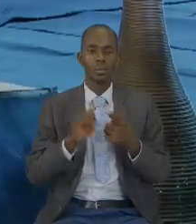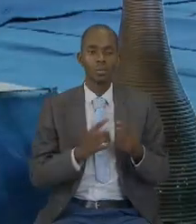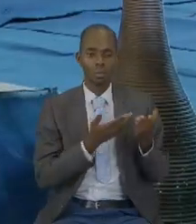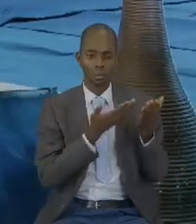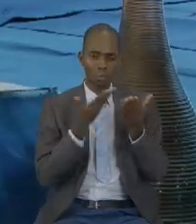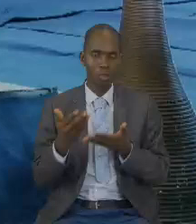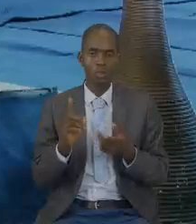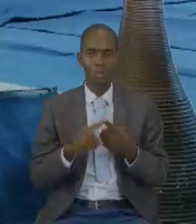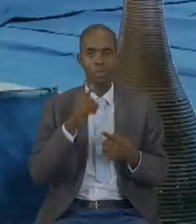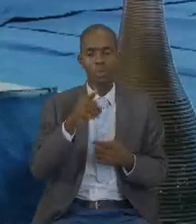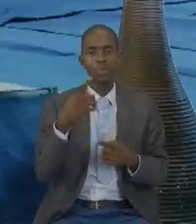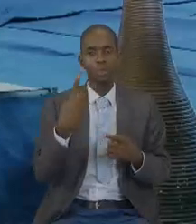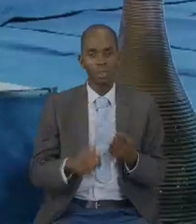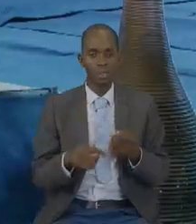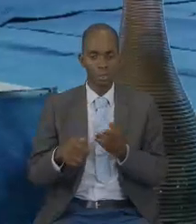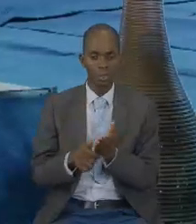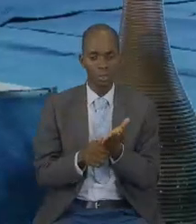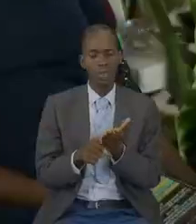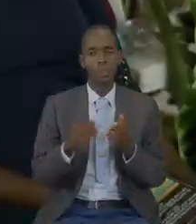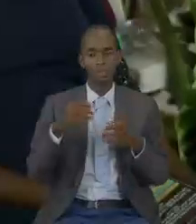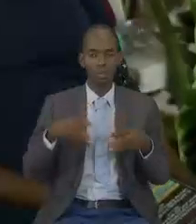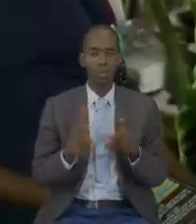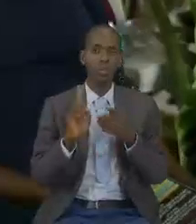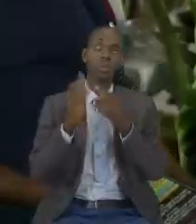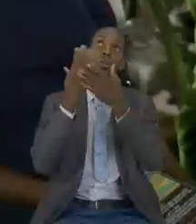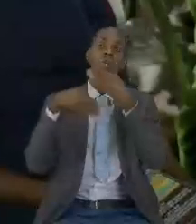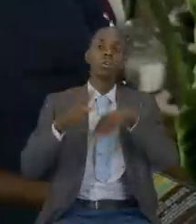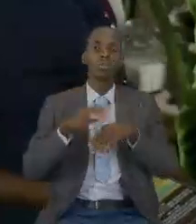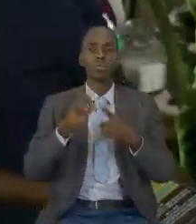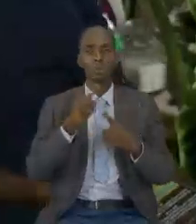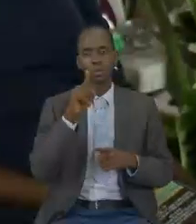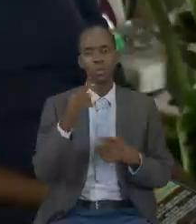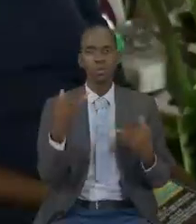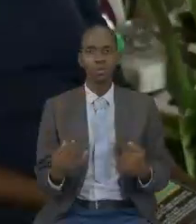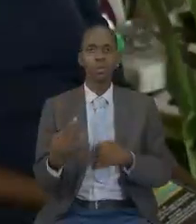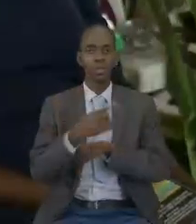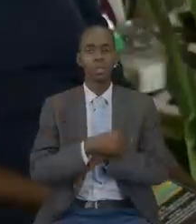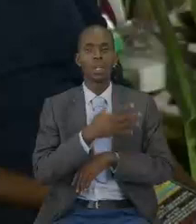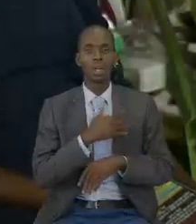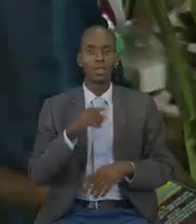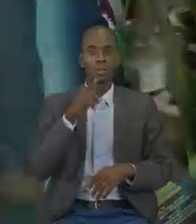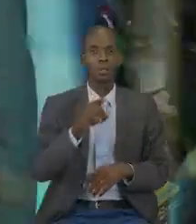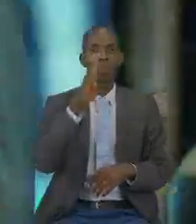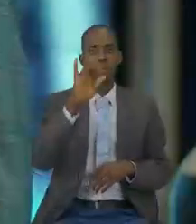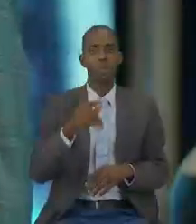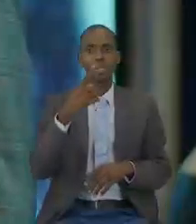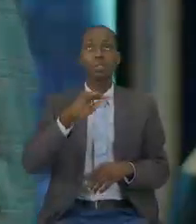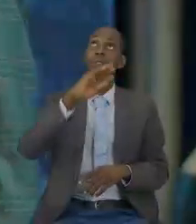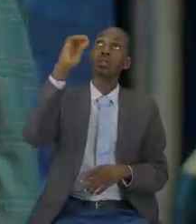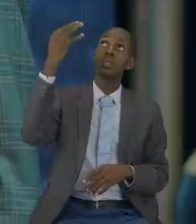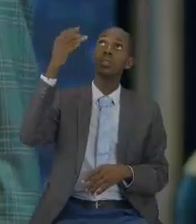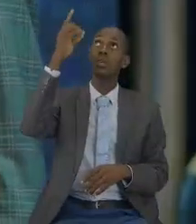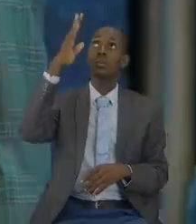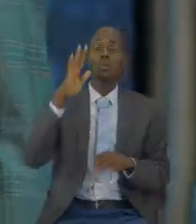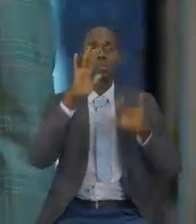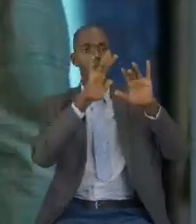the ticket of heaven to you today. And you, by the grace of God, by the mercy of